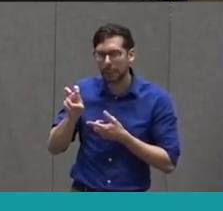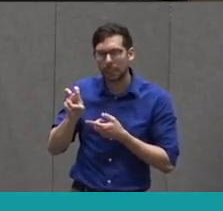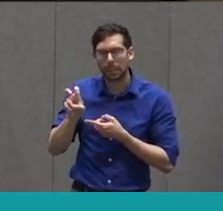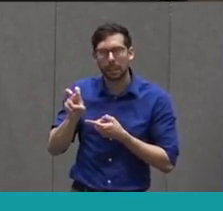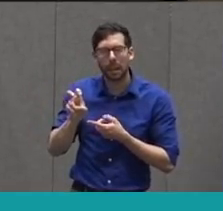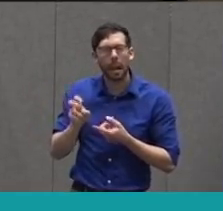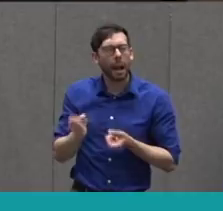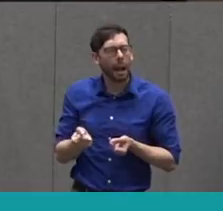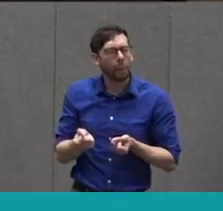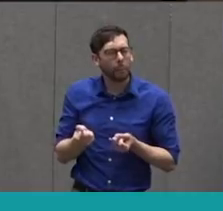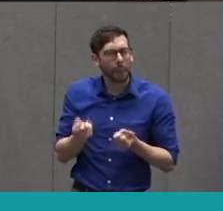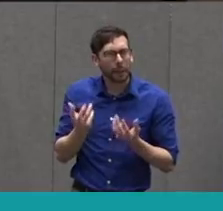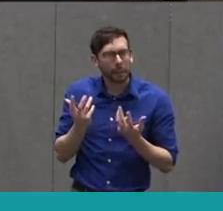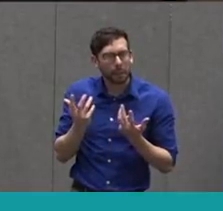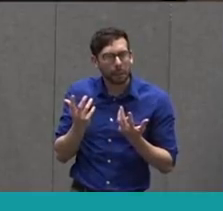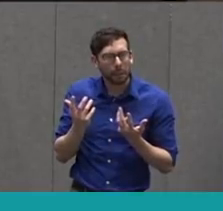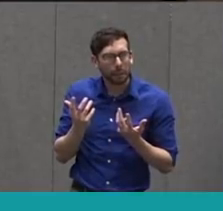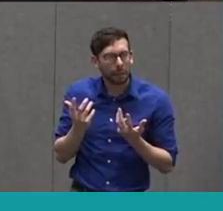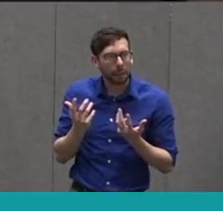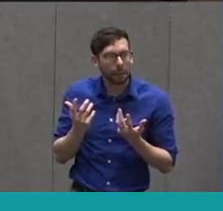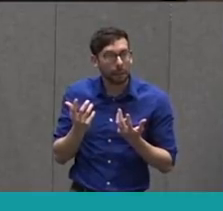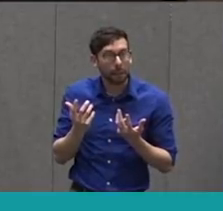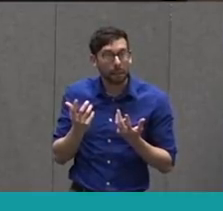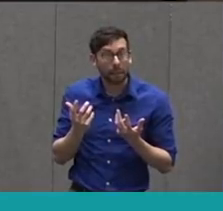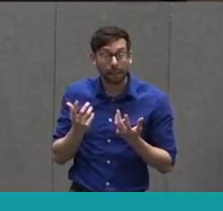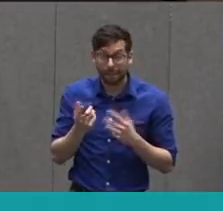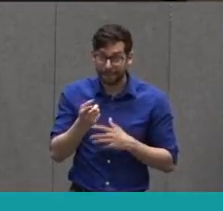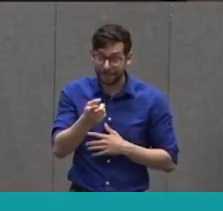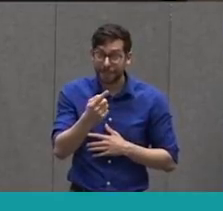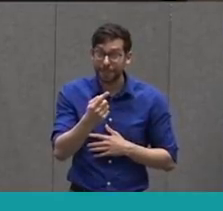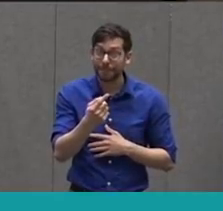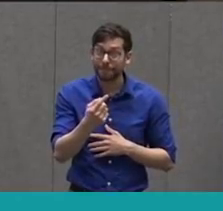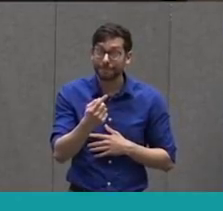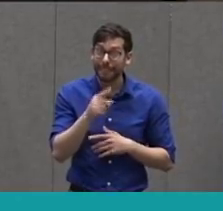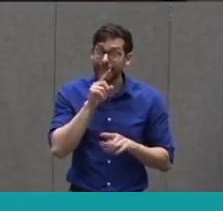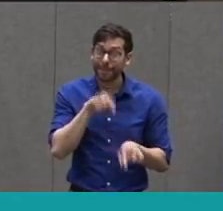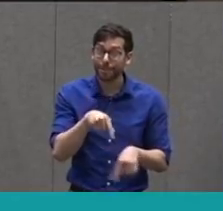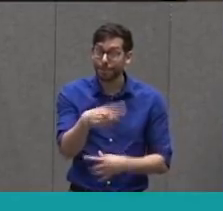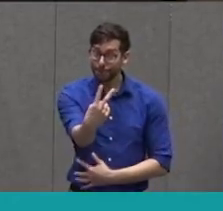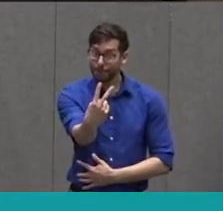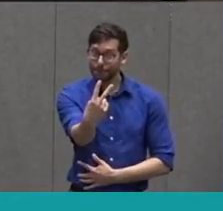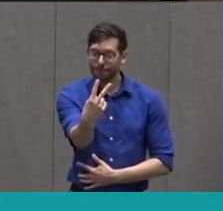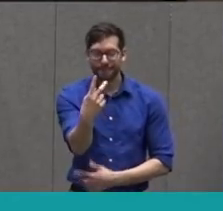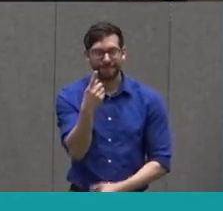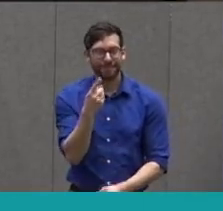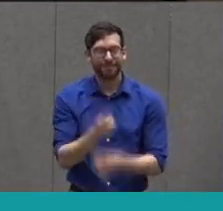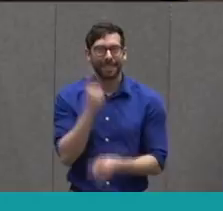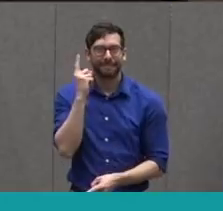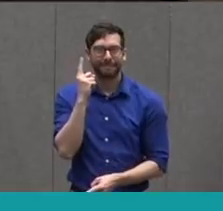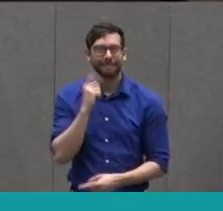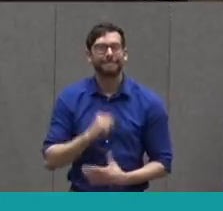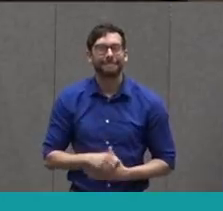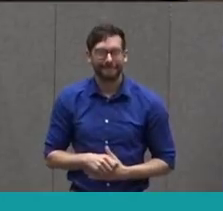there? If you said two, you're absolutely correct.